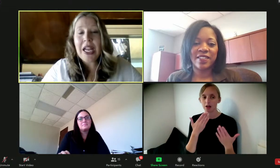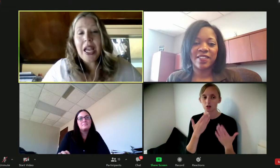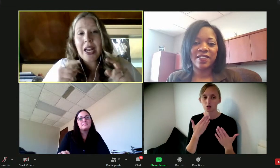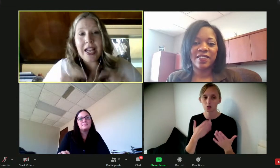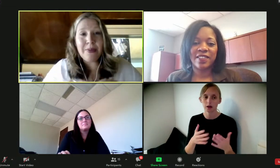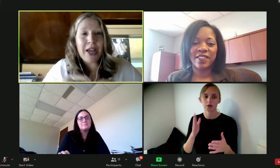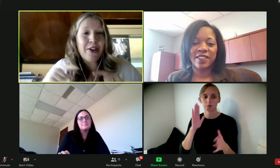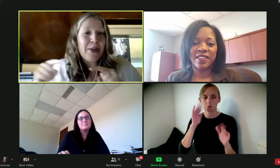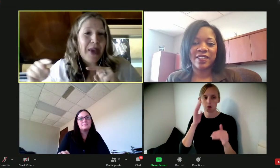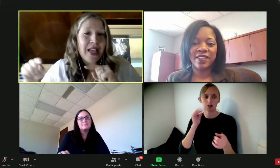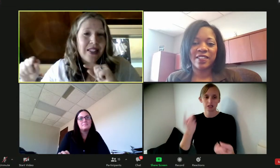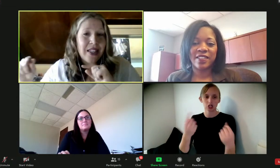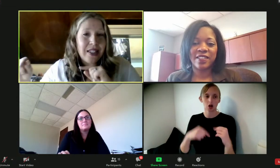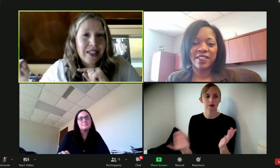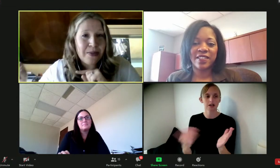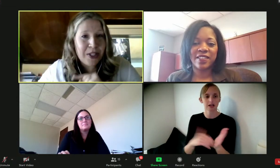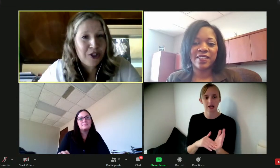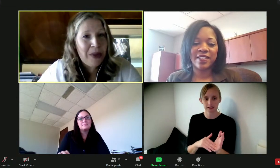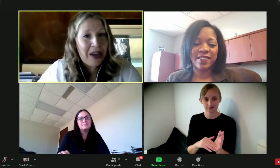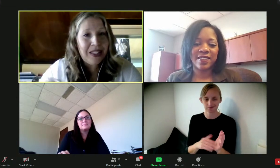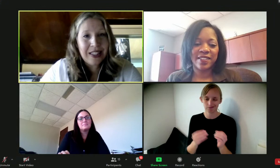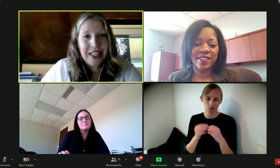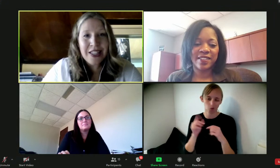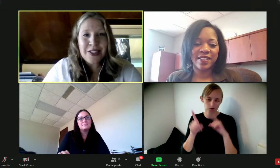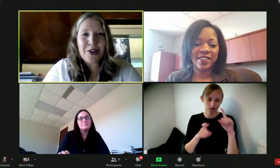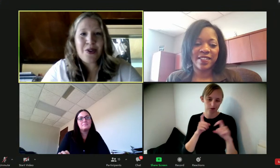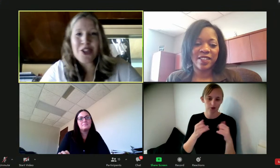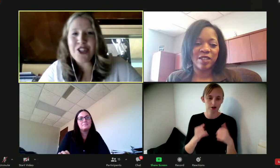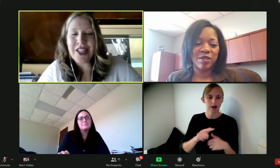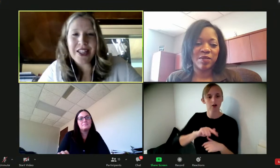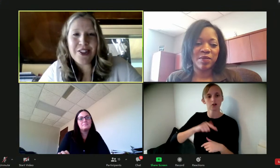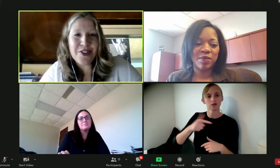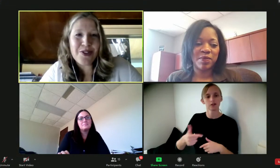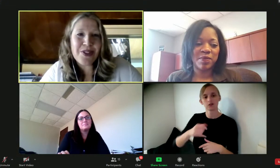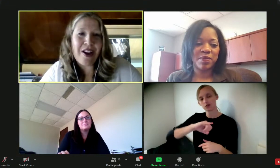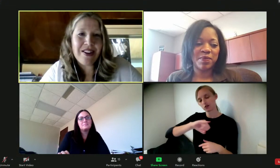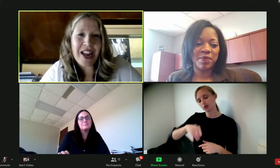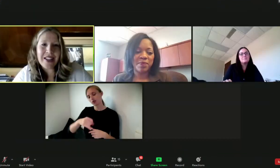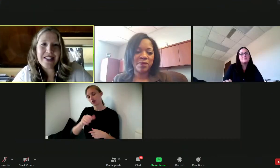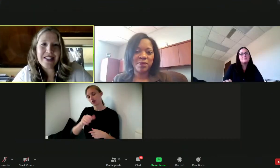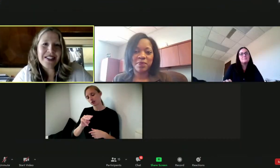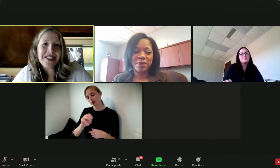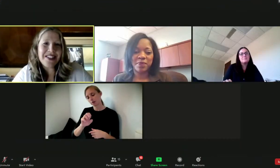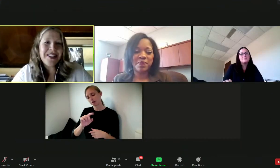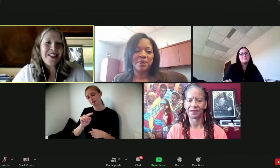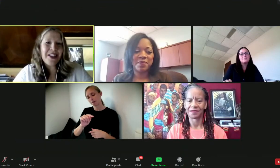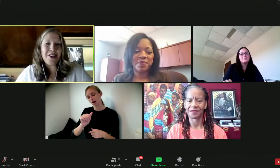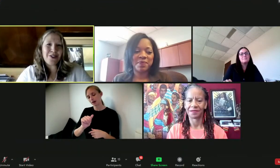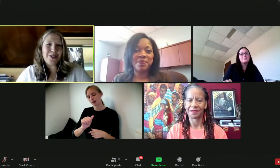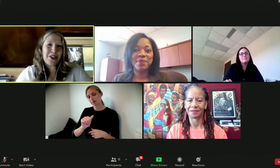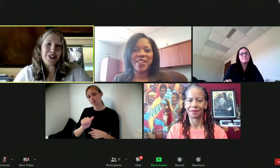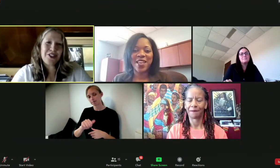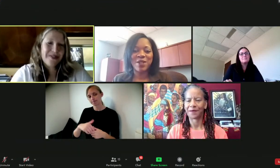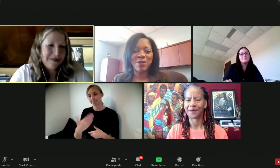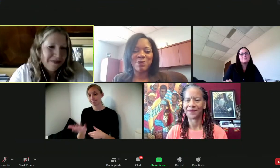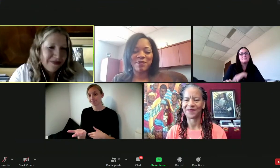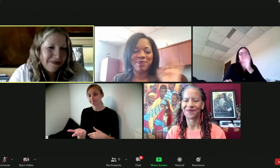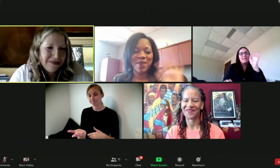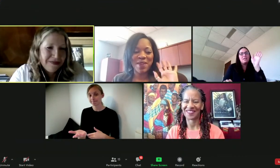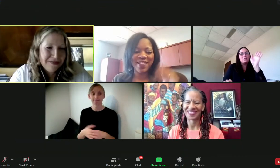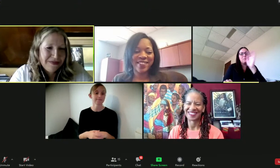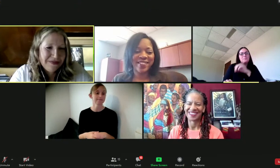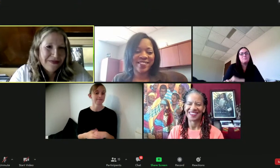very soon. And I am now going to pass it to Miss Jametta Lilly so she can introduce our next guest. Thank you all so